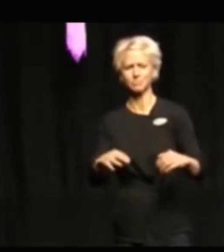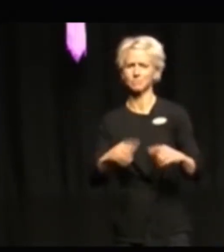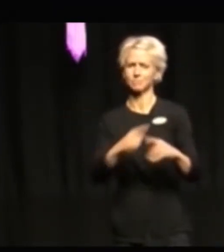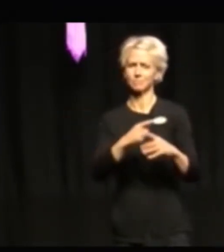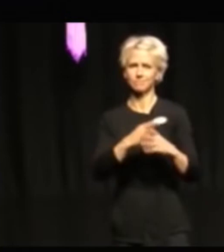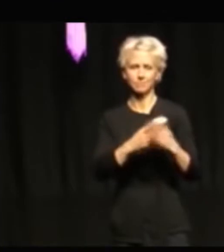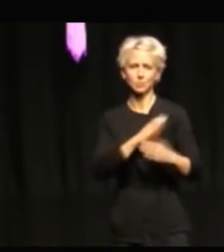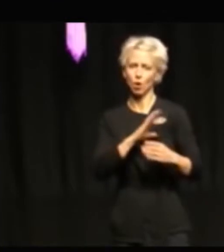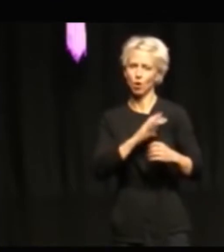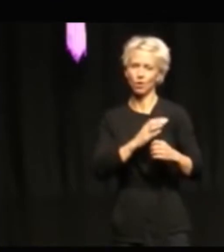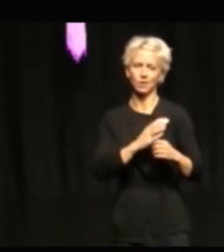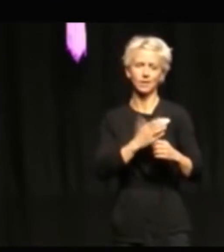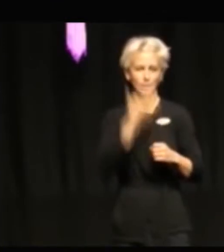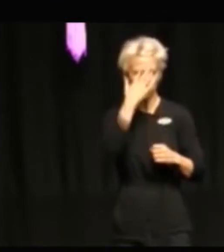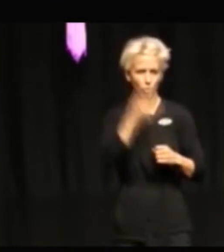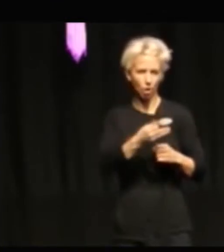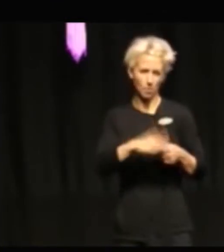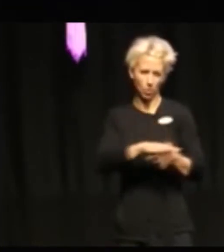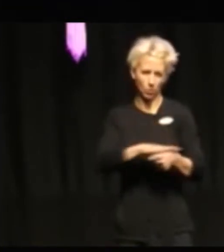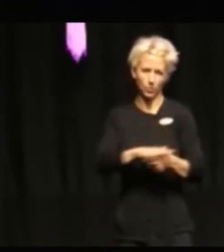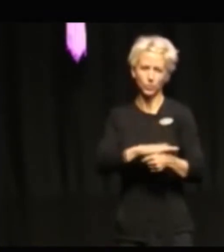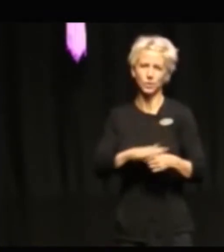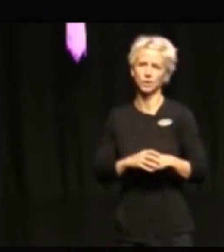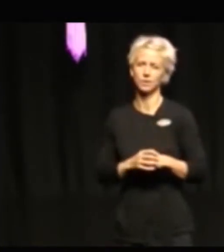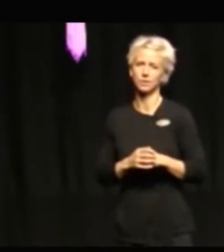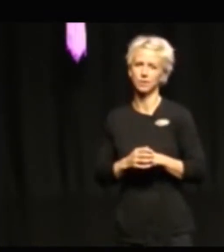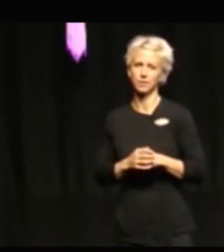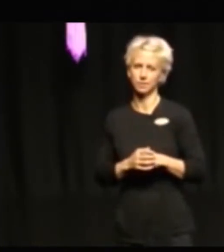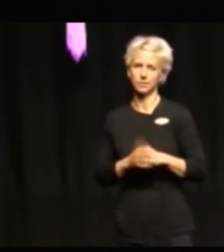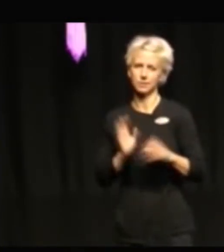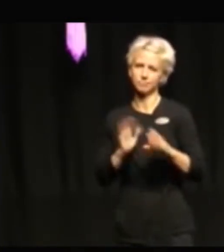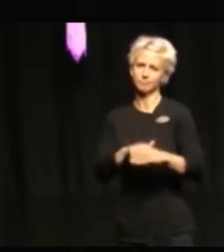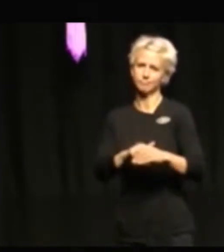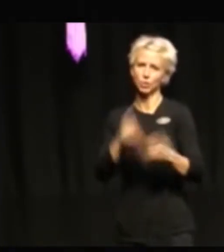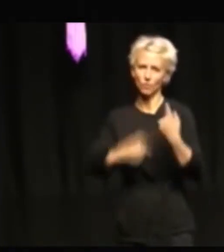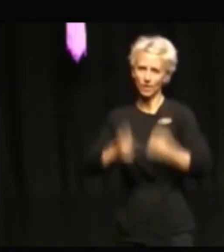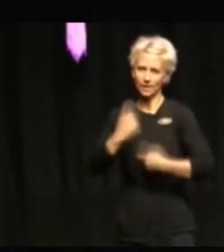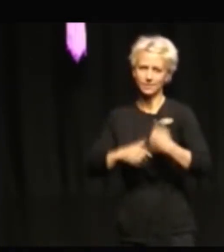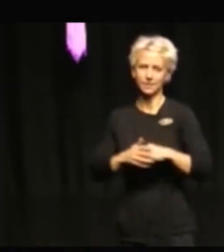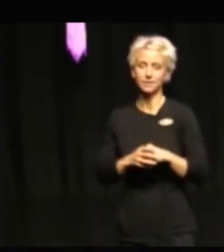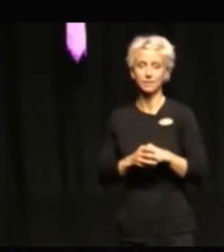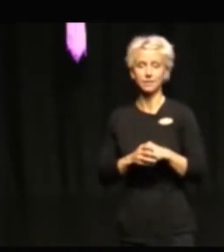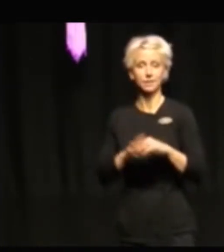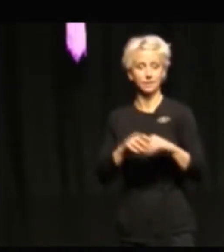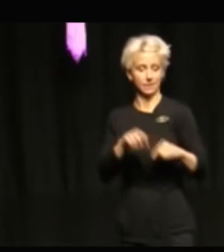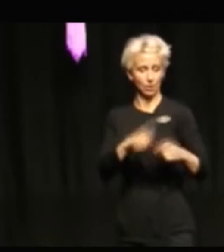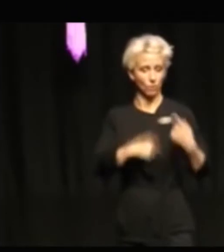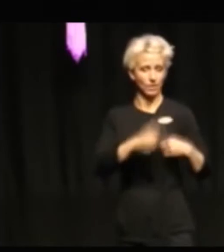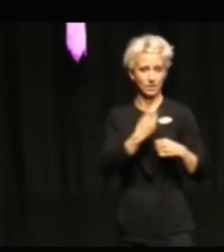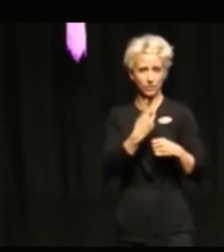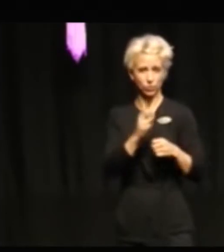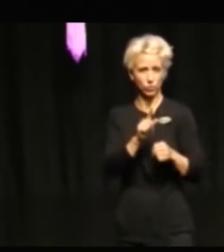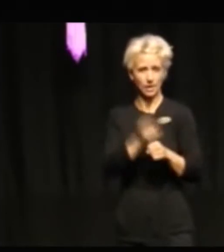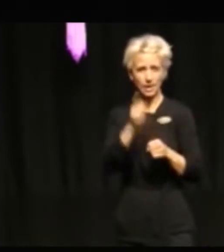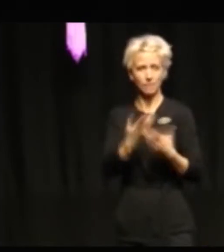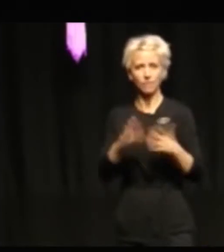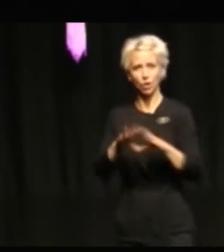rapporteurs also from regional systems that assisted that conference. And the outcome of that conference was